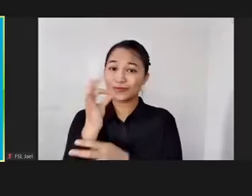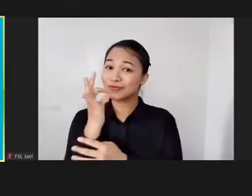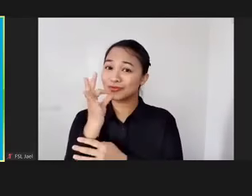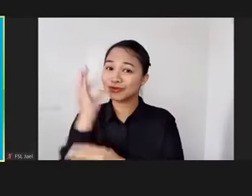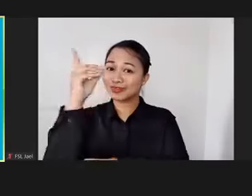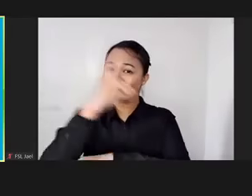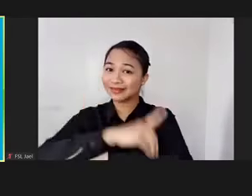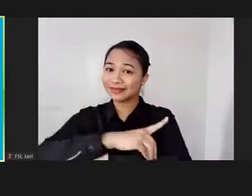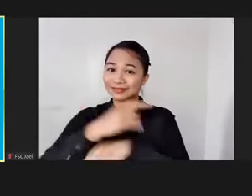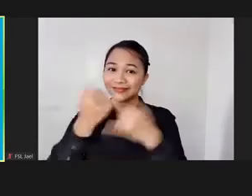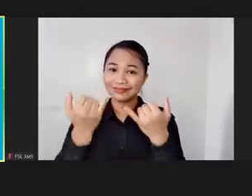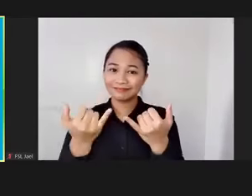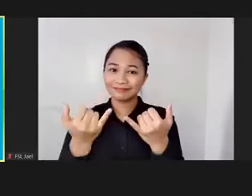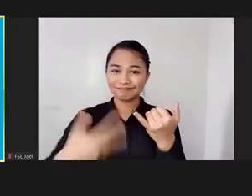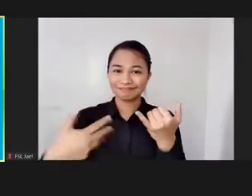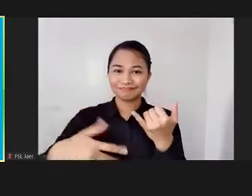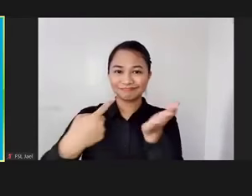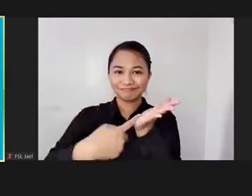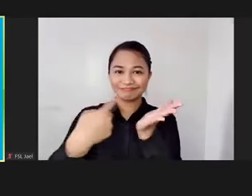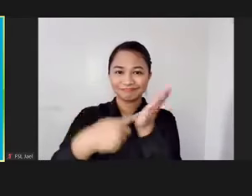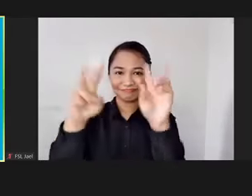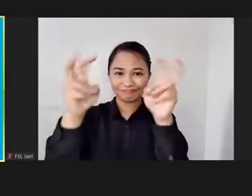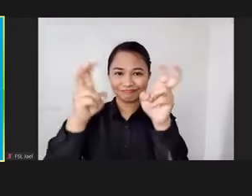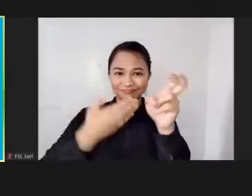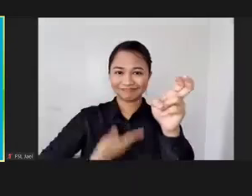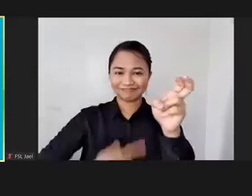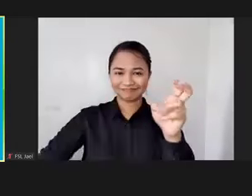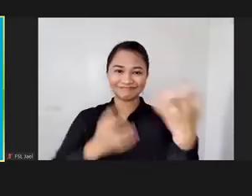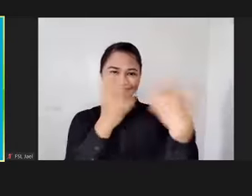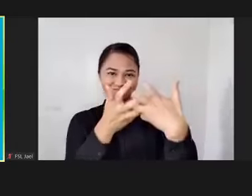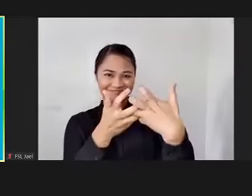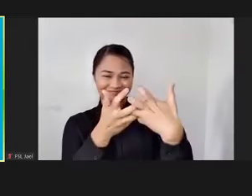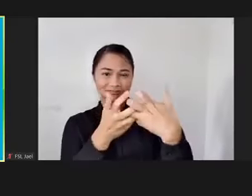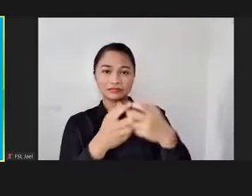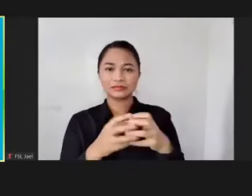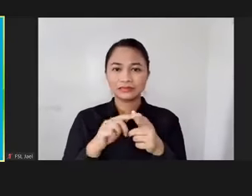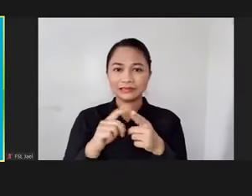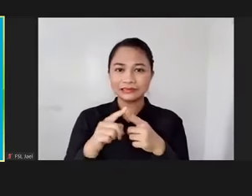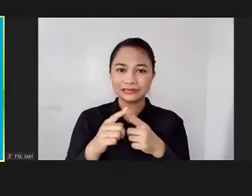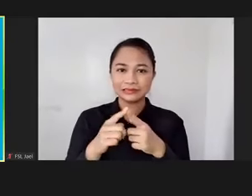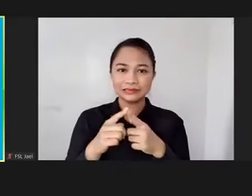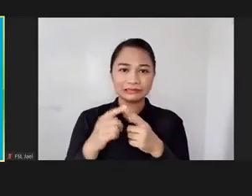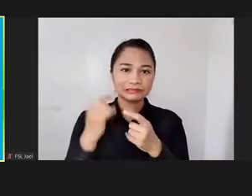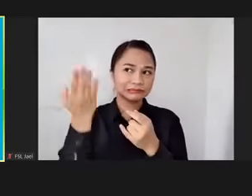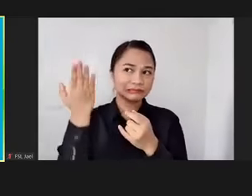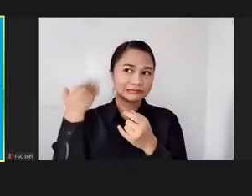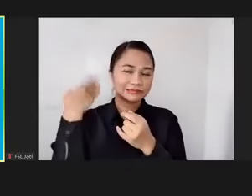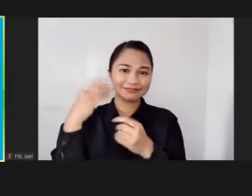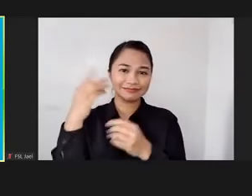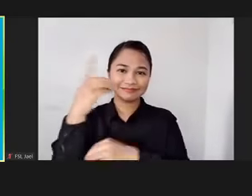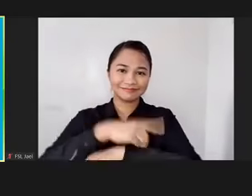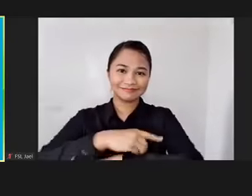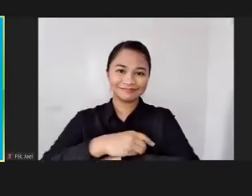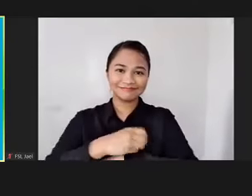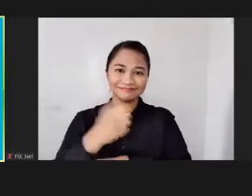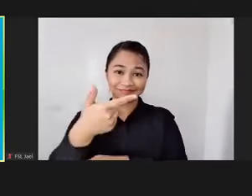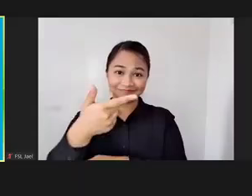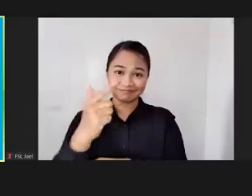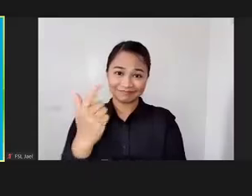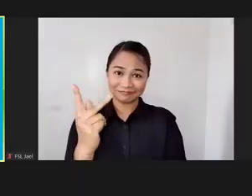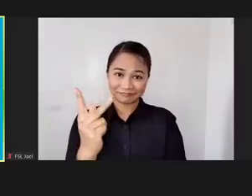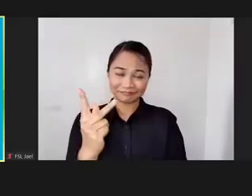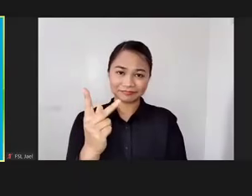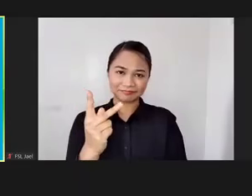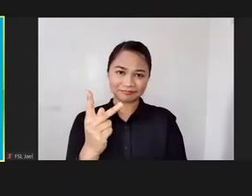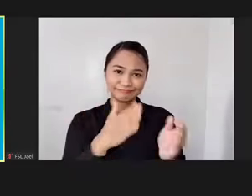event where they were able to feed 36,000 kids all across the country. And we really need to continue, because every day there